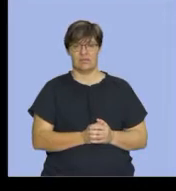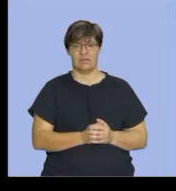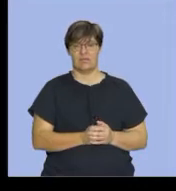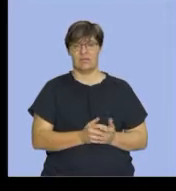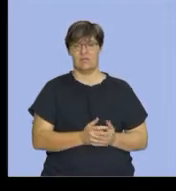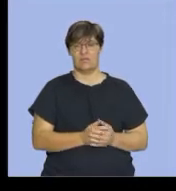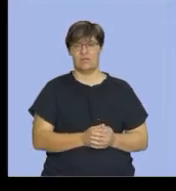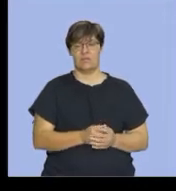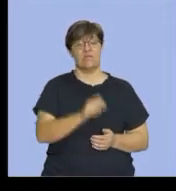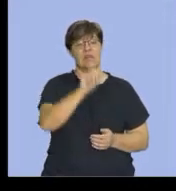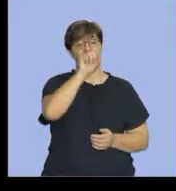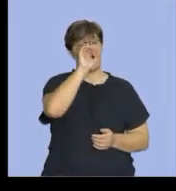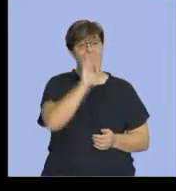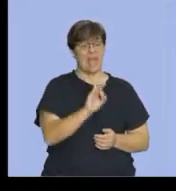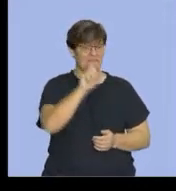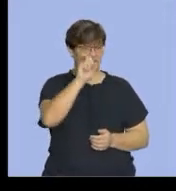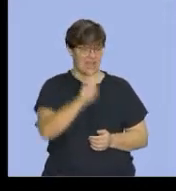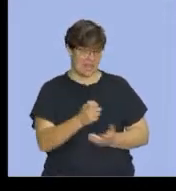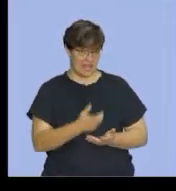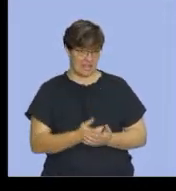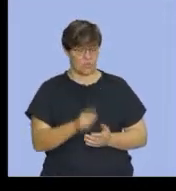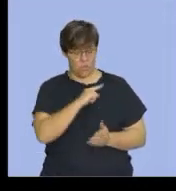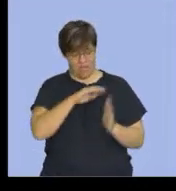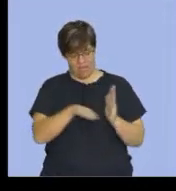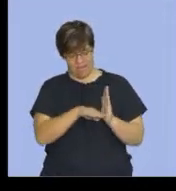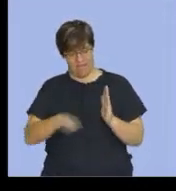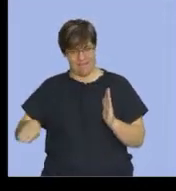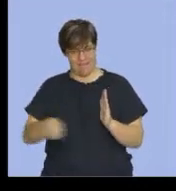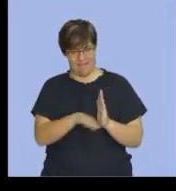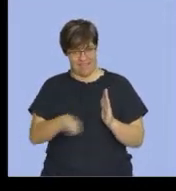Fh, you may have been taught as